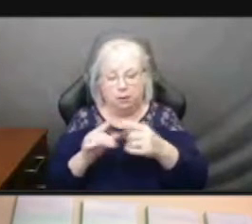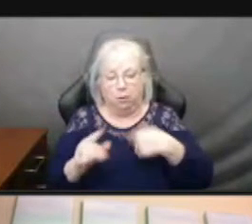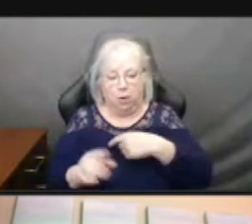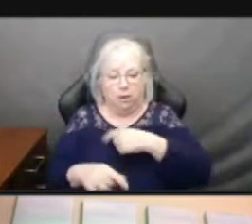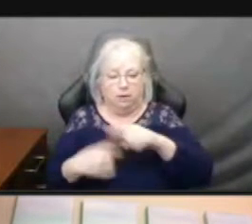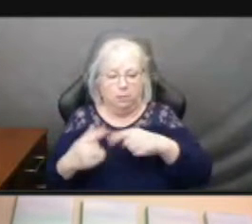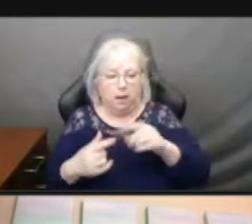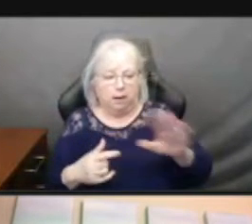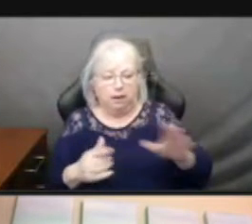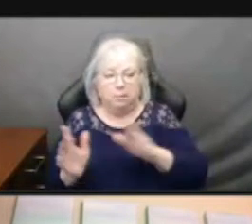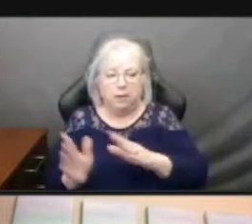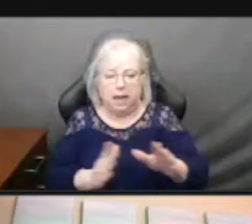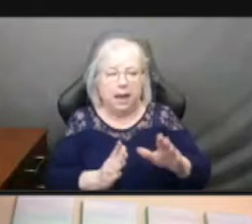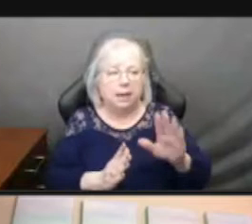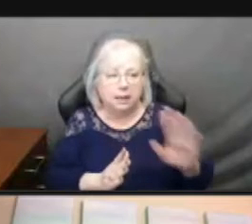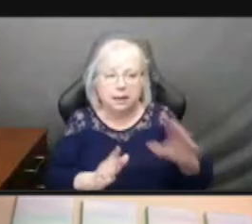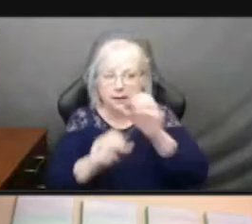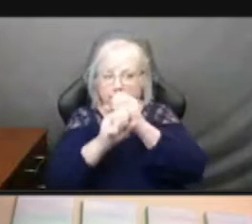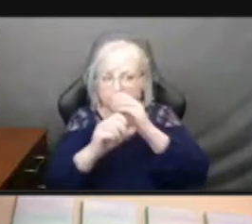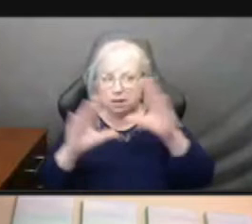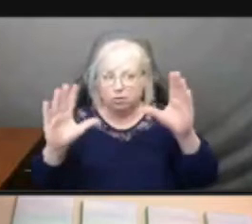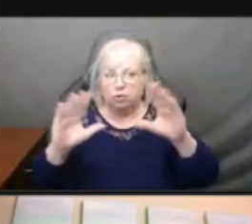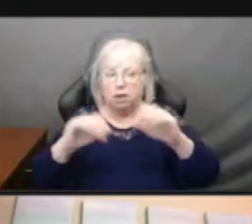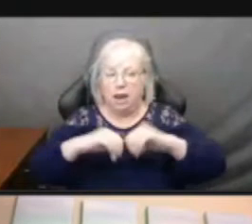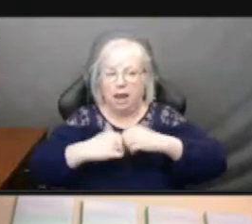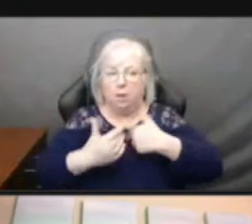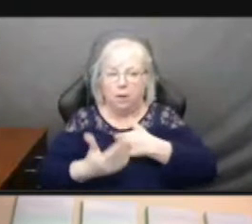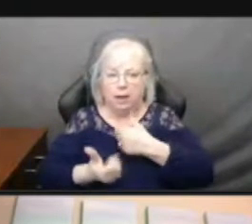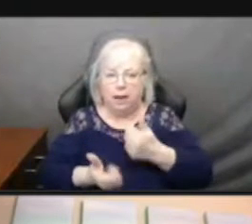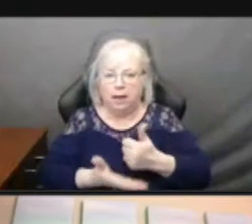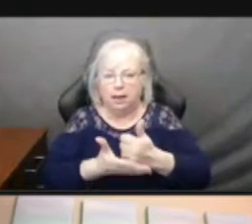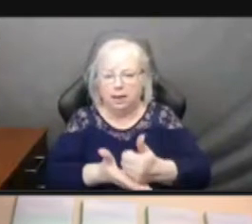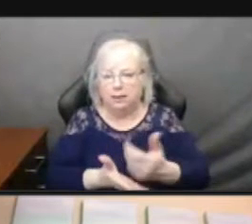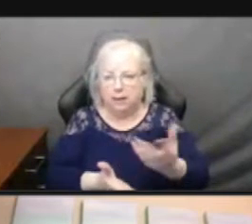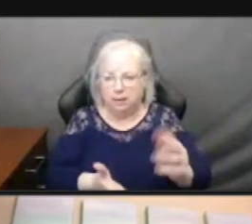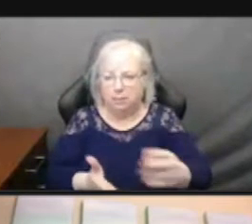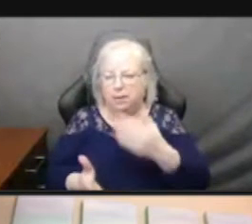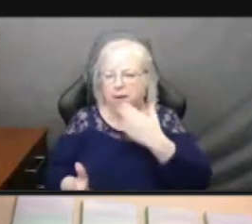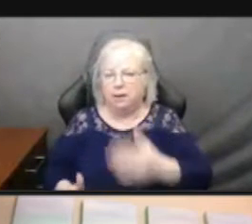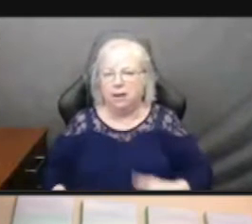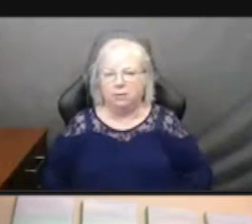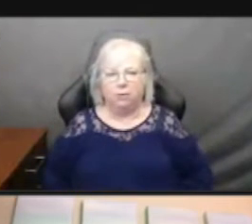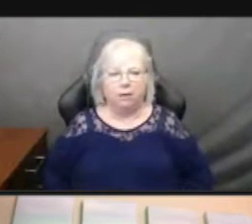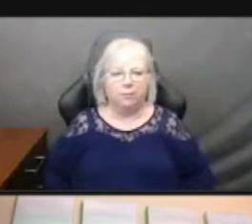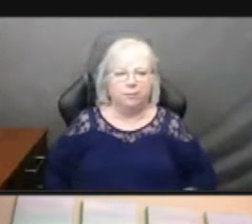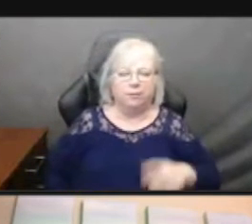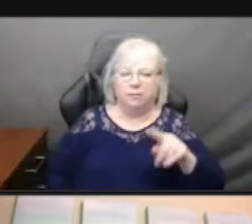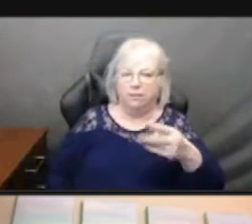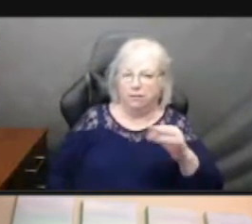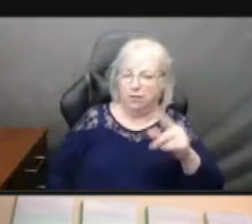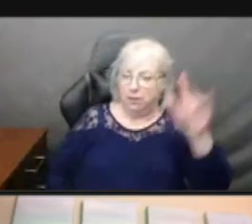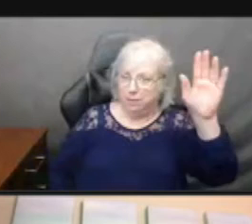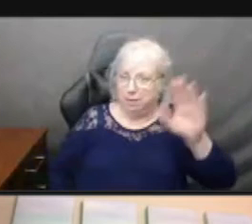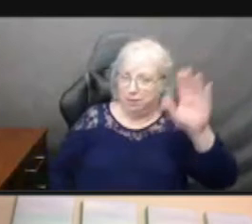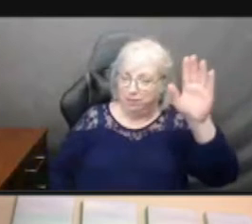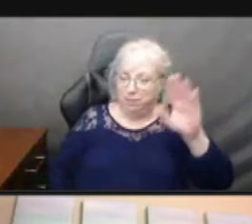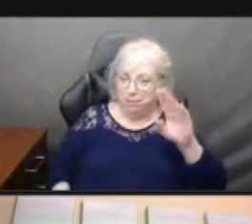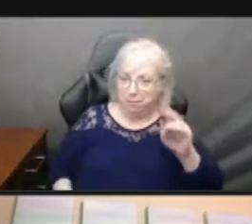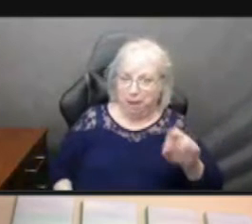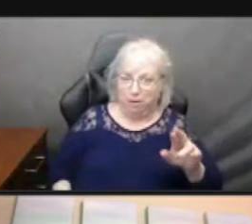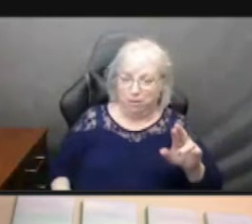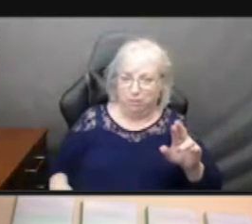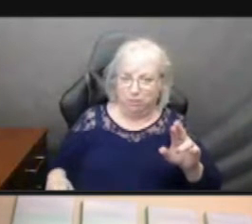to do, his vision, and how we can assist him. Thank you. Mayor, I got my hand raised if I would, Mayor.